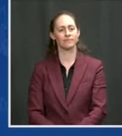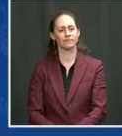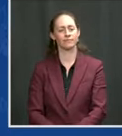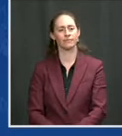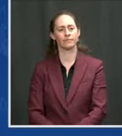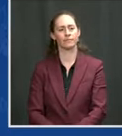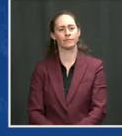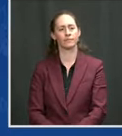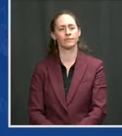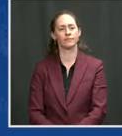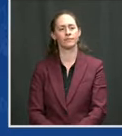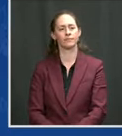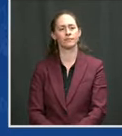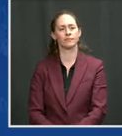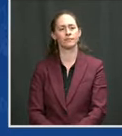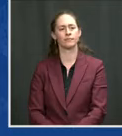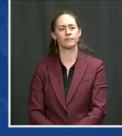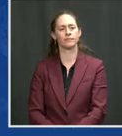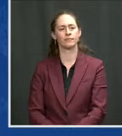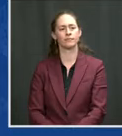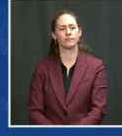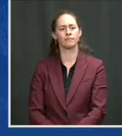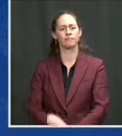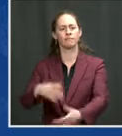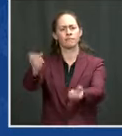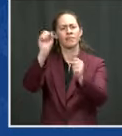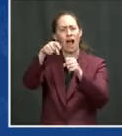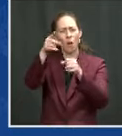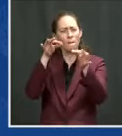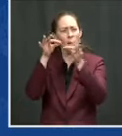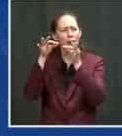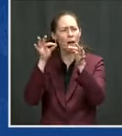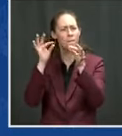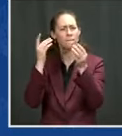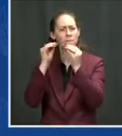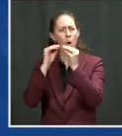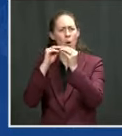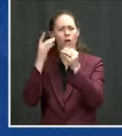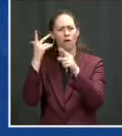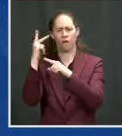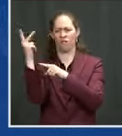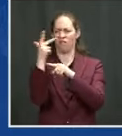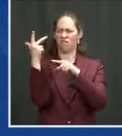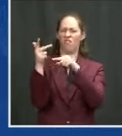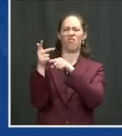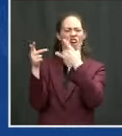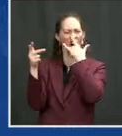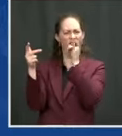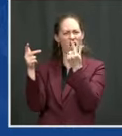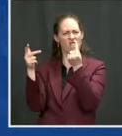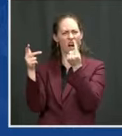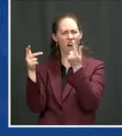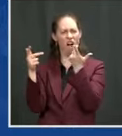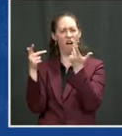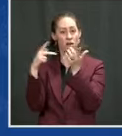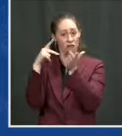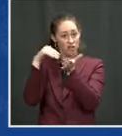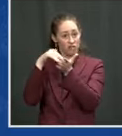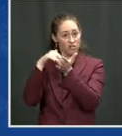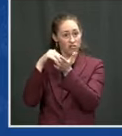unit is like. mean, are you driving around in a... with docks in a pickup truck? Are you... I